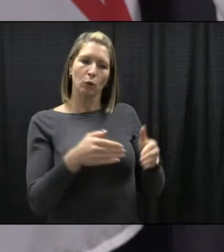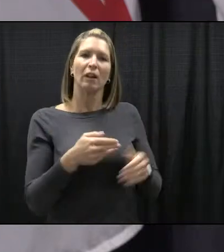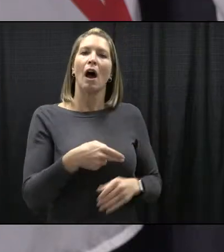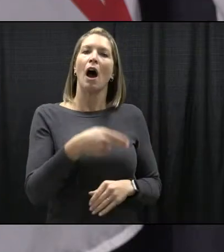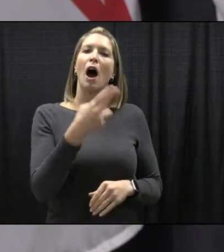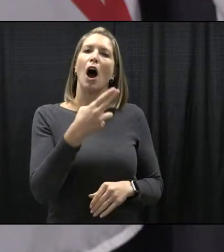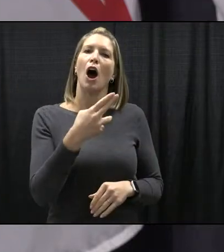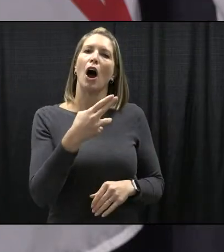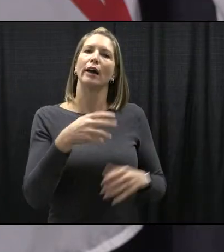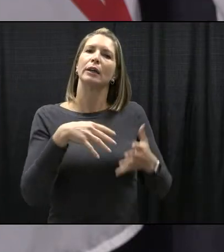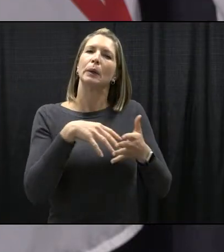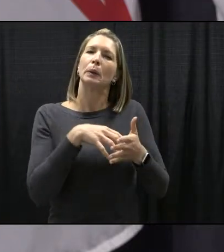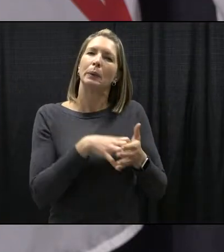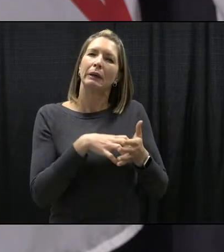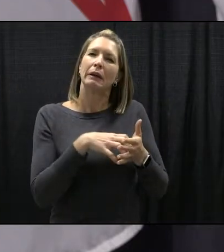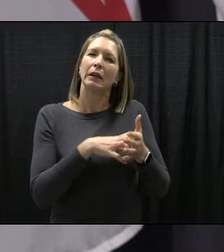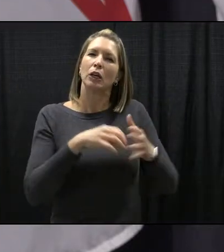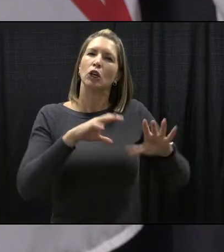have indicated